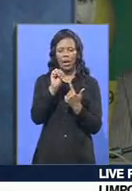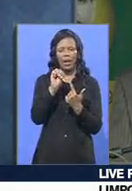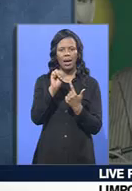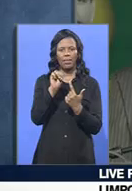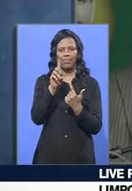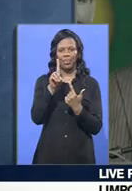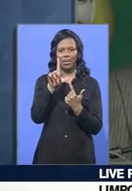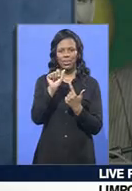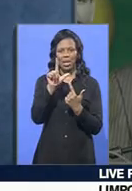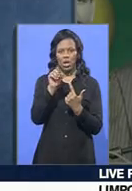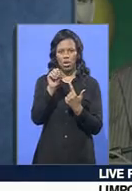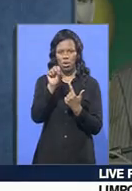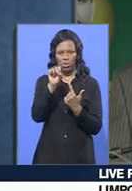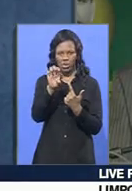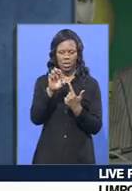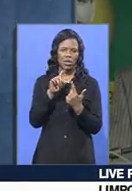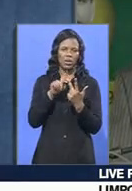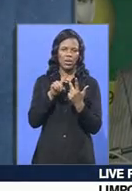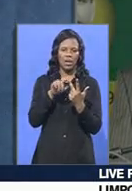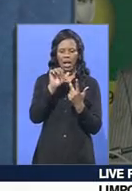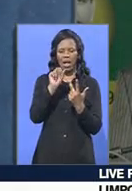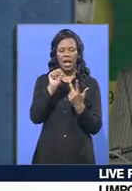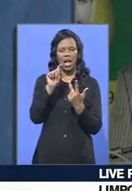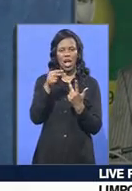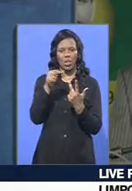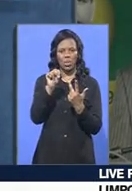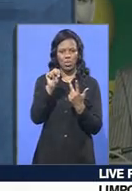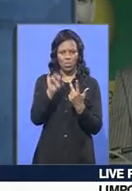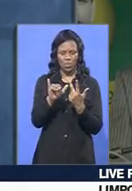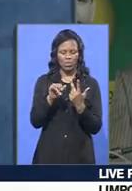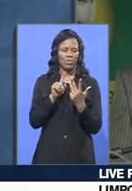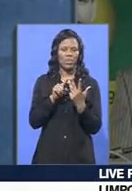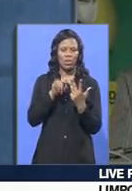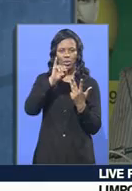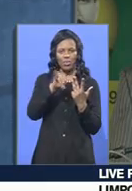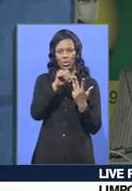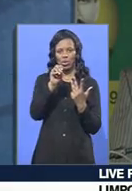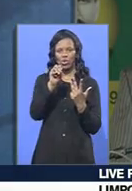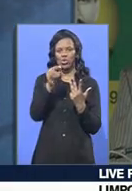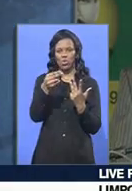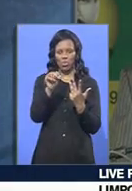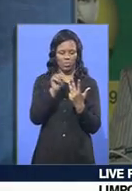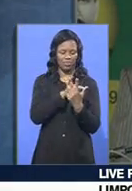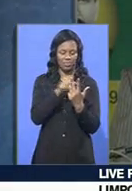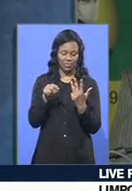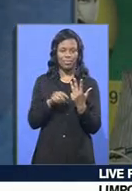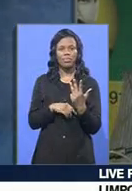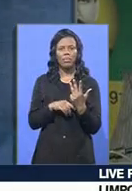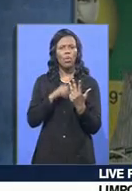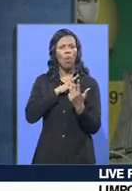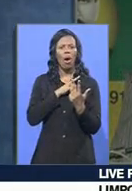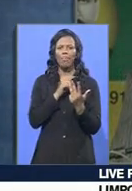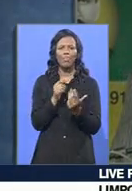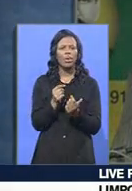Mtlalose, Mr. Anthony Xaba, and Mr. John Nene. They had been left